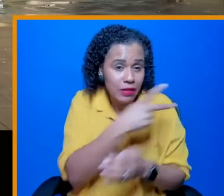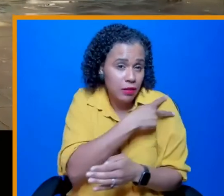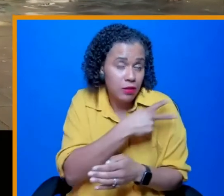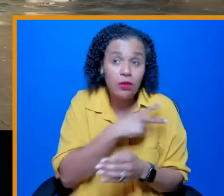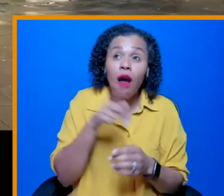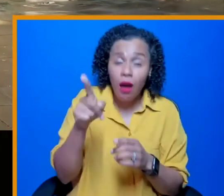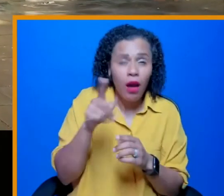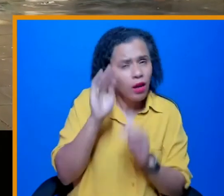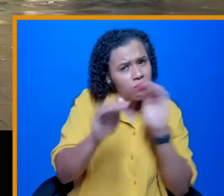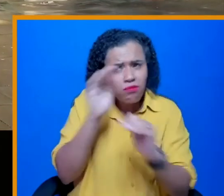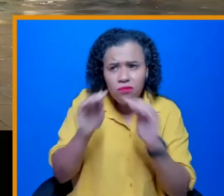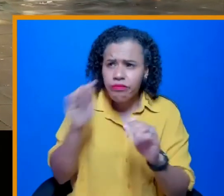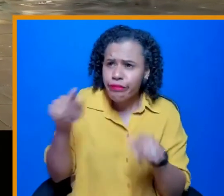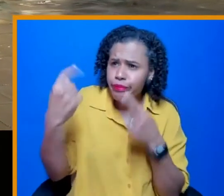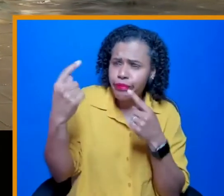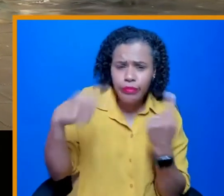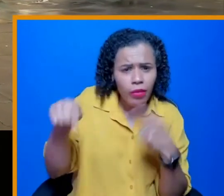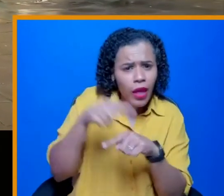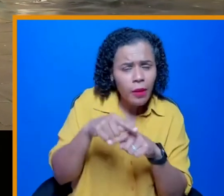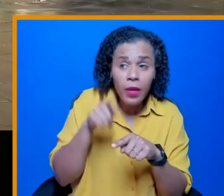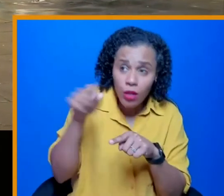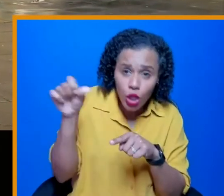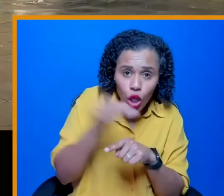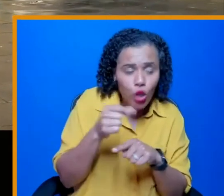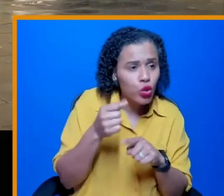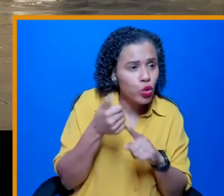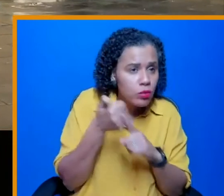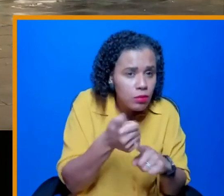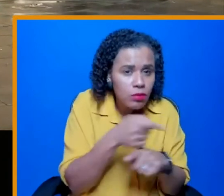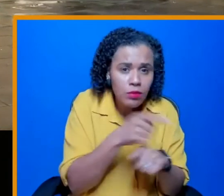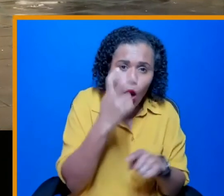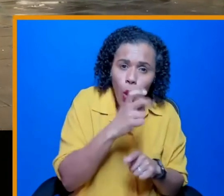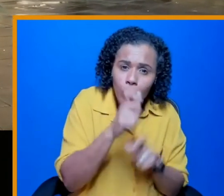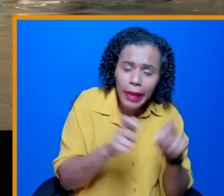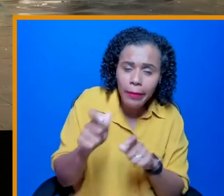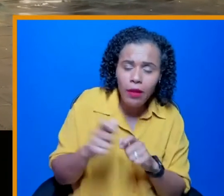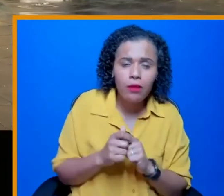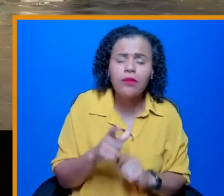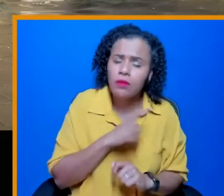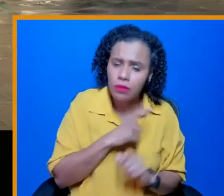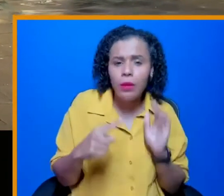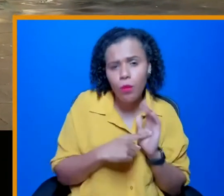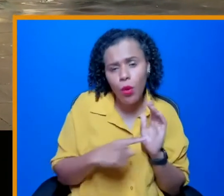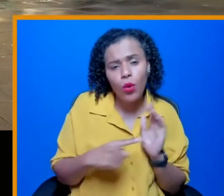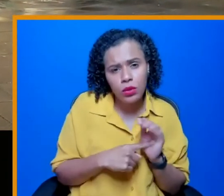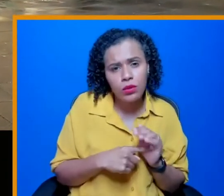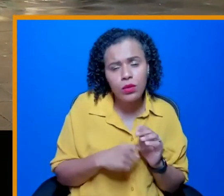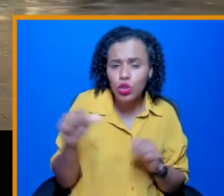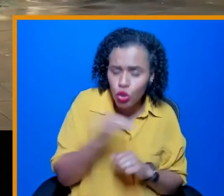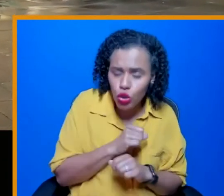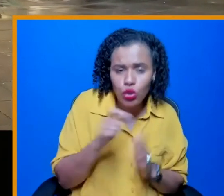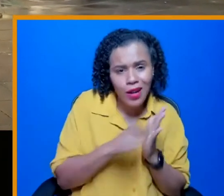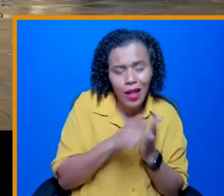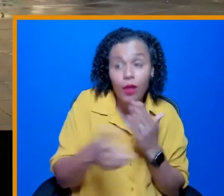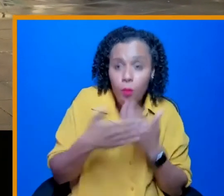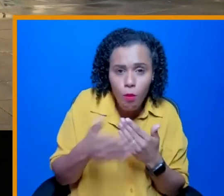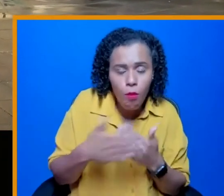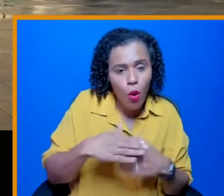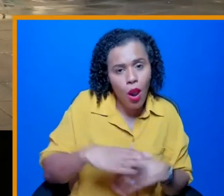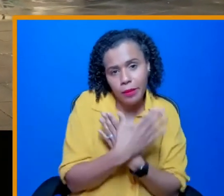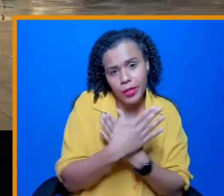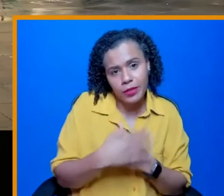for all the people of our towns and cities. That's why it's important that we elect more Liberal Democrats, because the